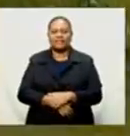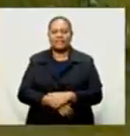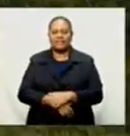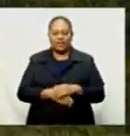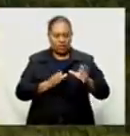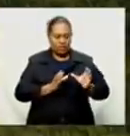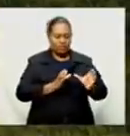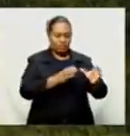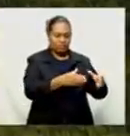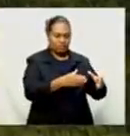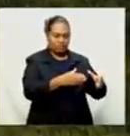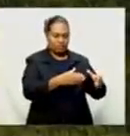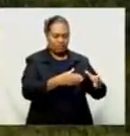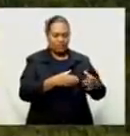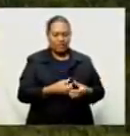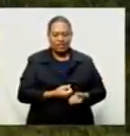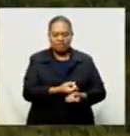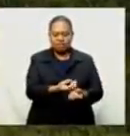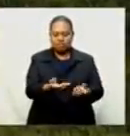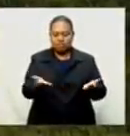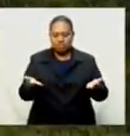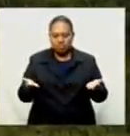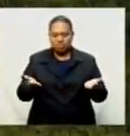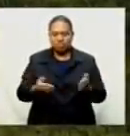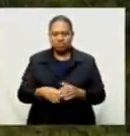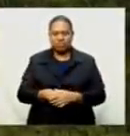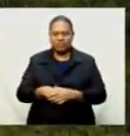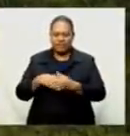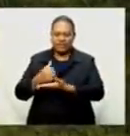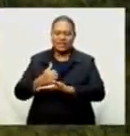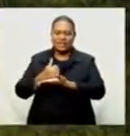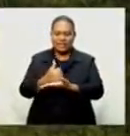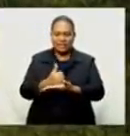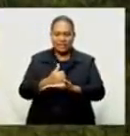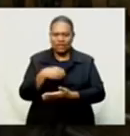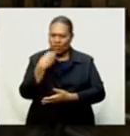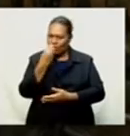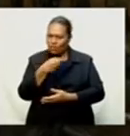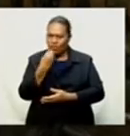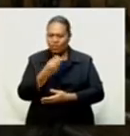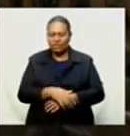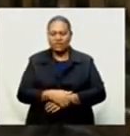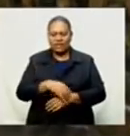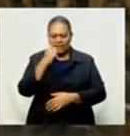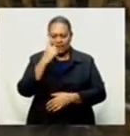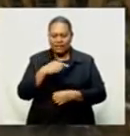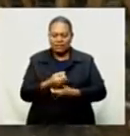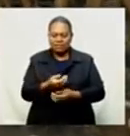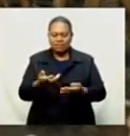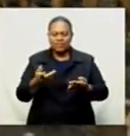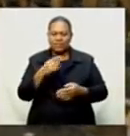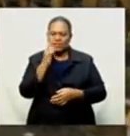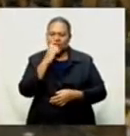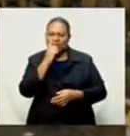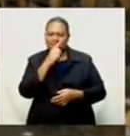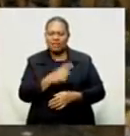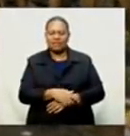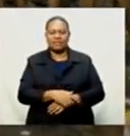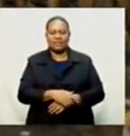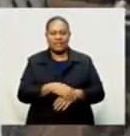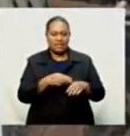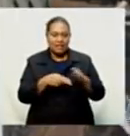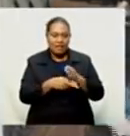group and distribute the rations that we can bring smiles to the poor communities of